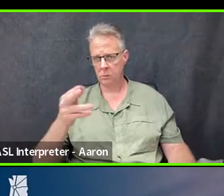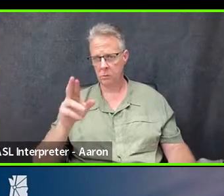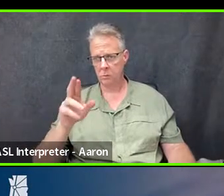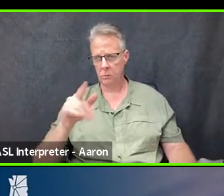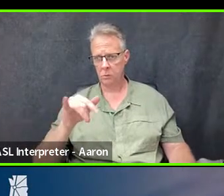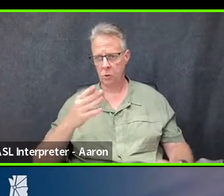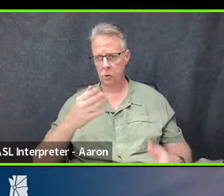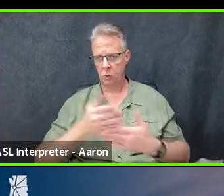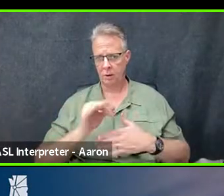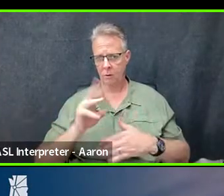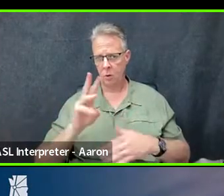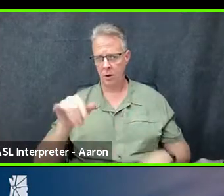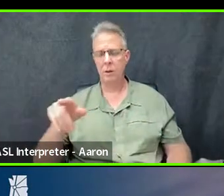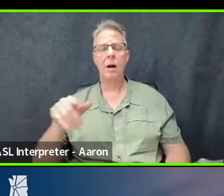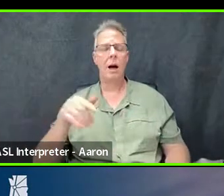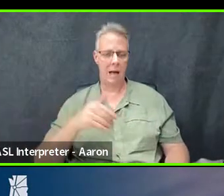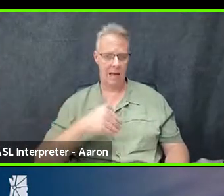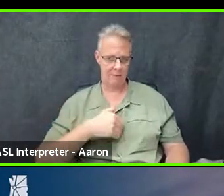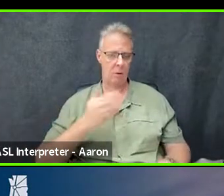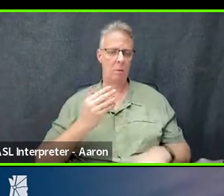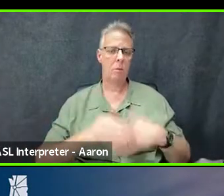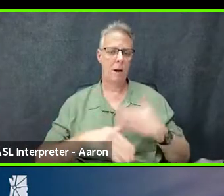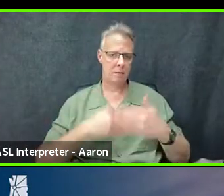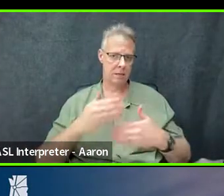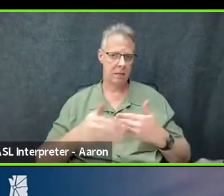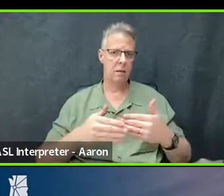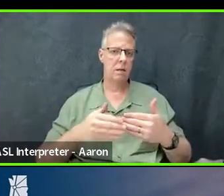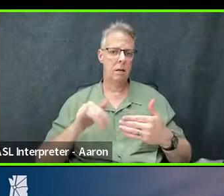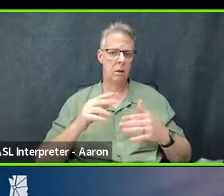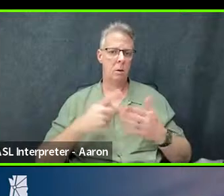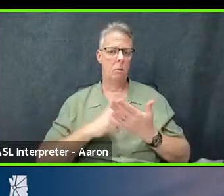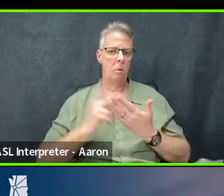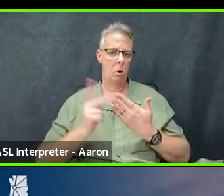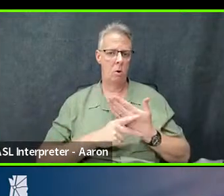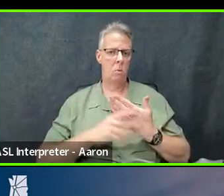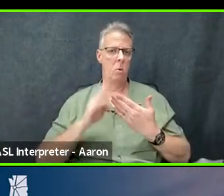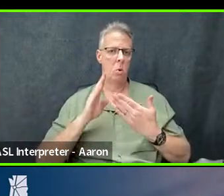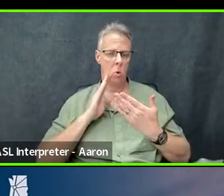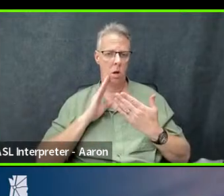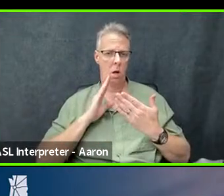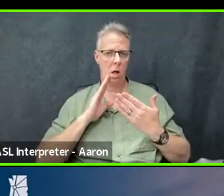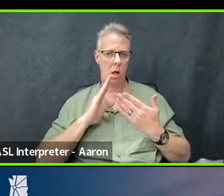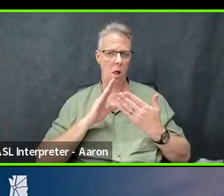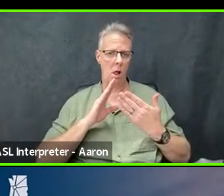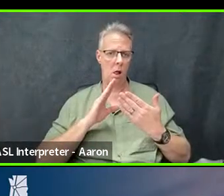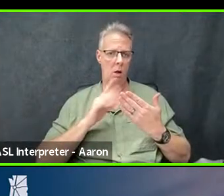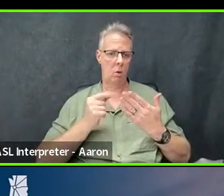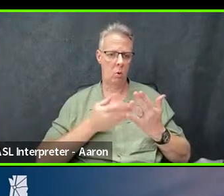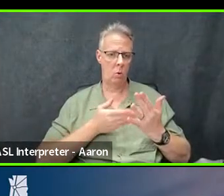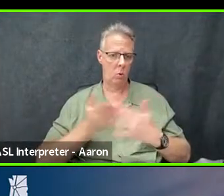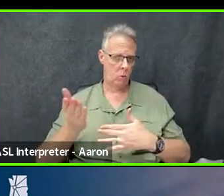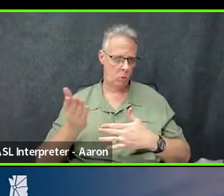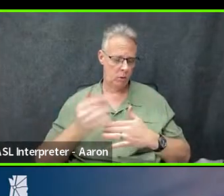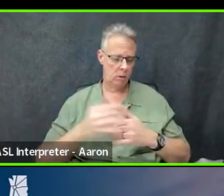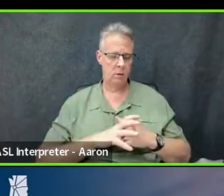Sure. I mean, there is definitely a process that the program will be going through that's